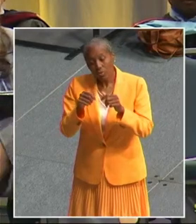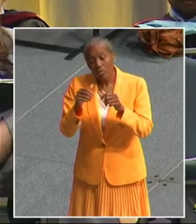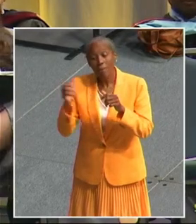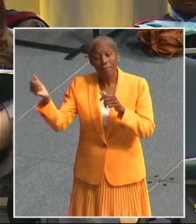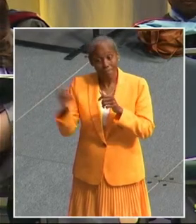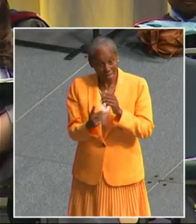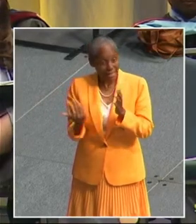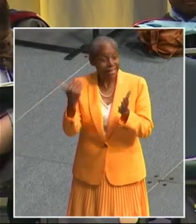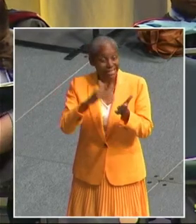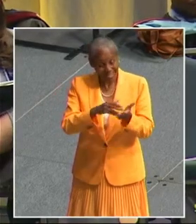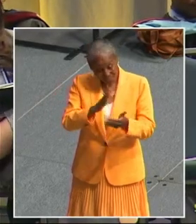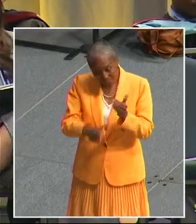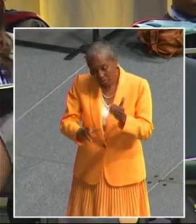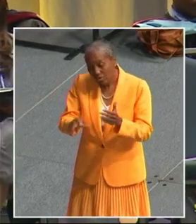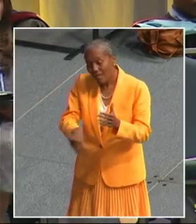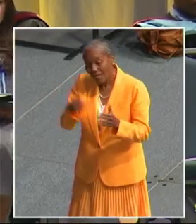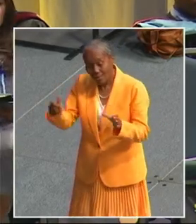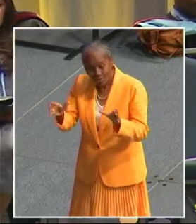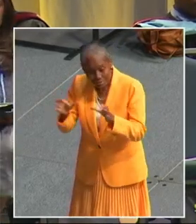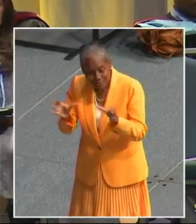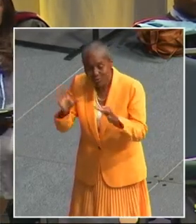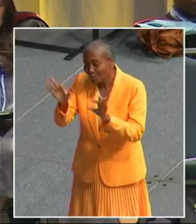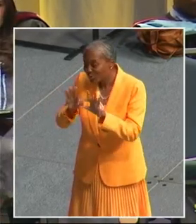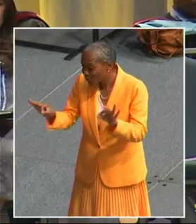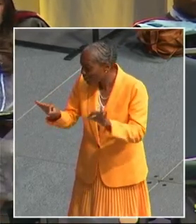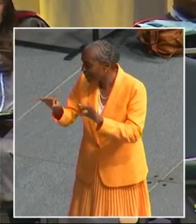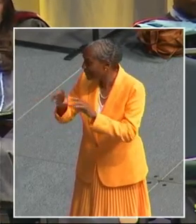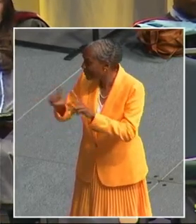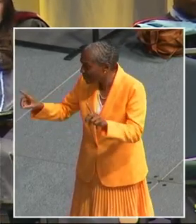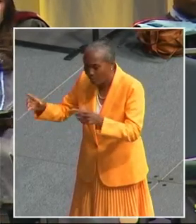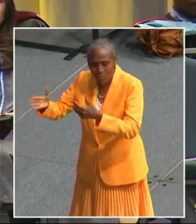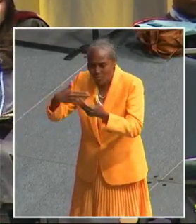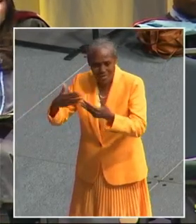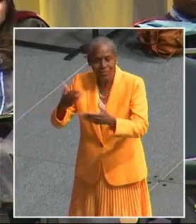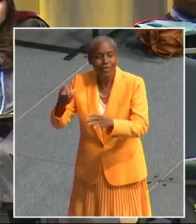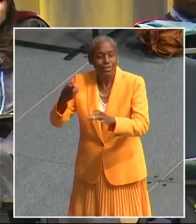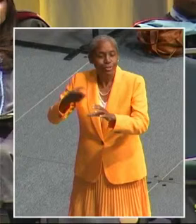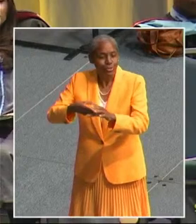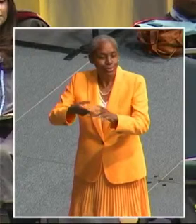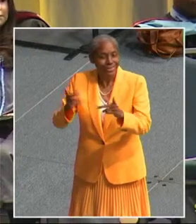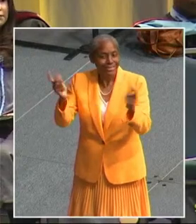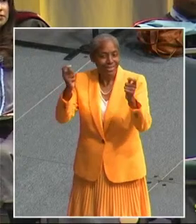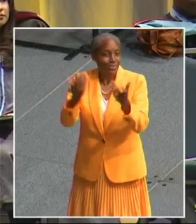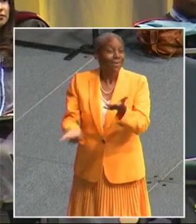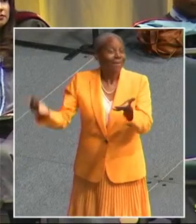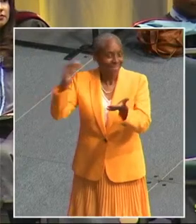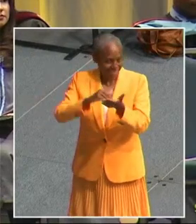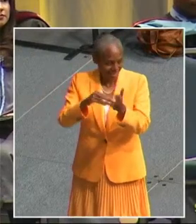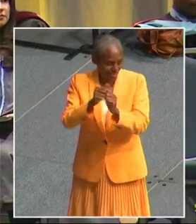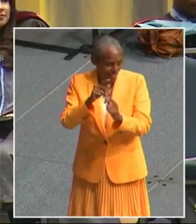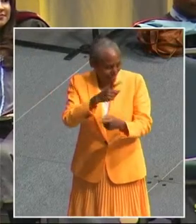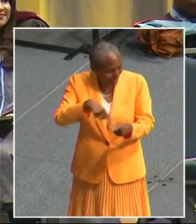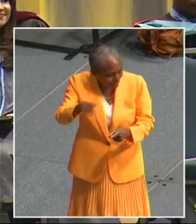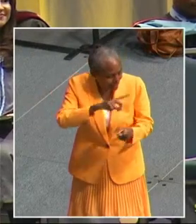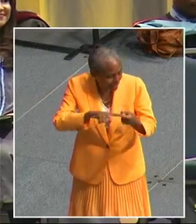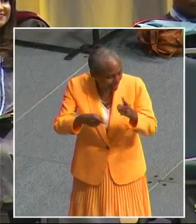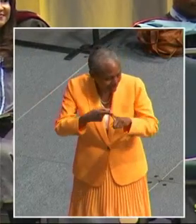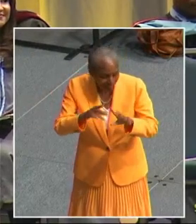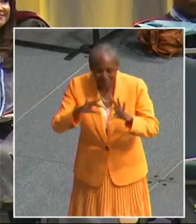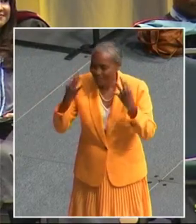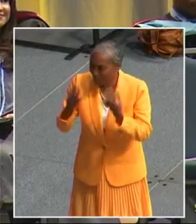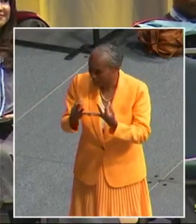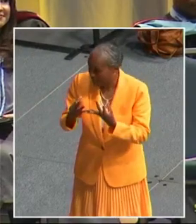when you finish another certificate, a degree, or a diploma so we can celebrate with you and your families once again. The class